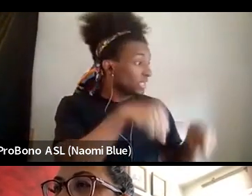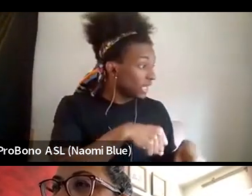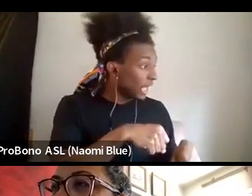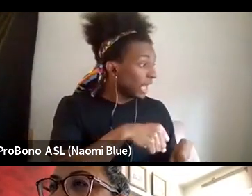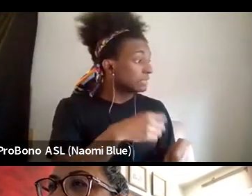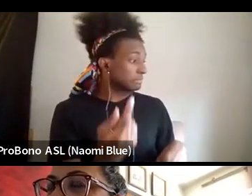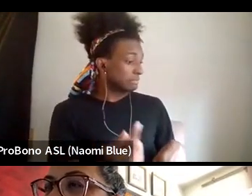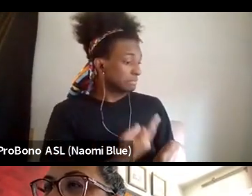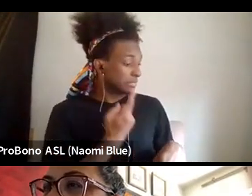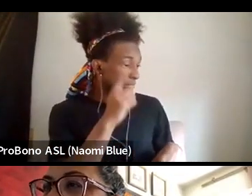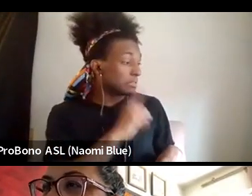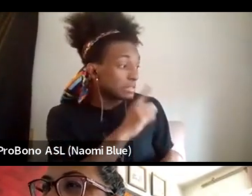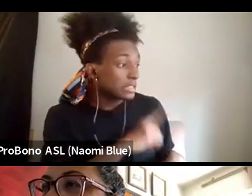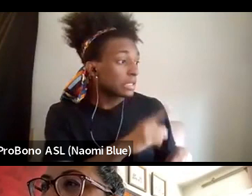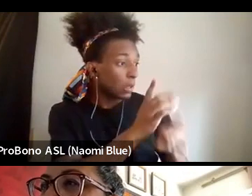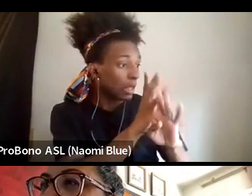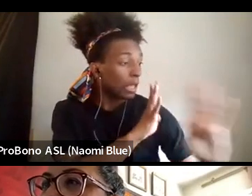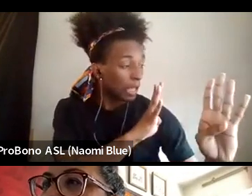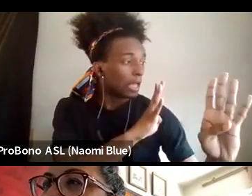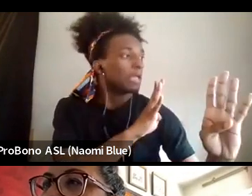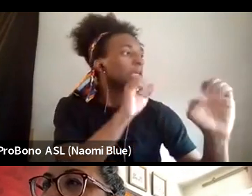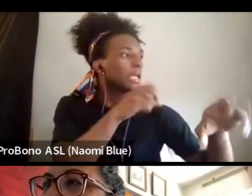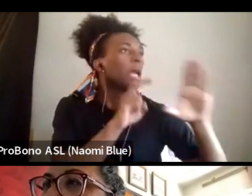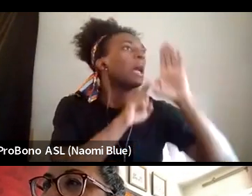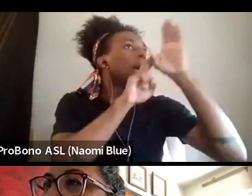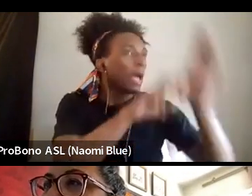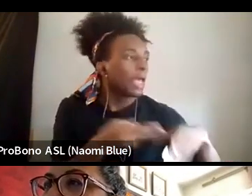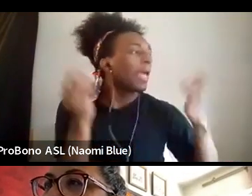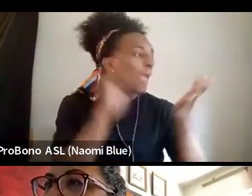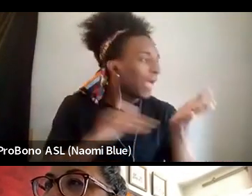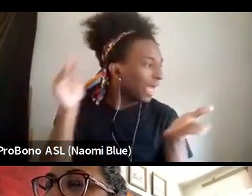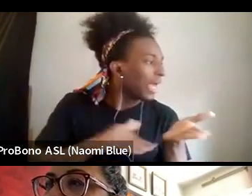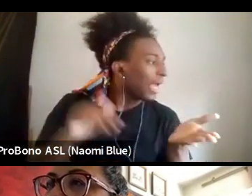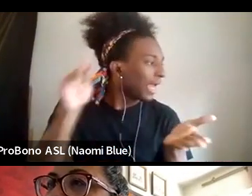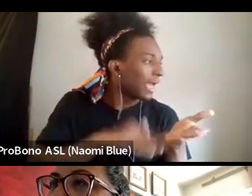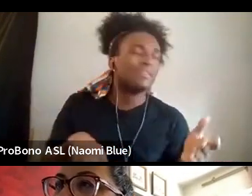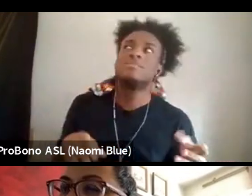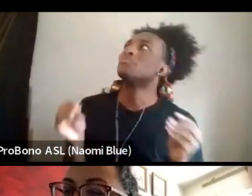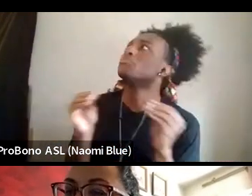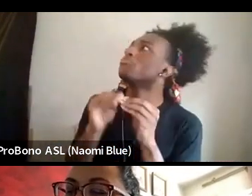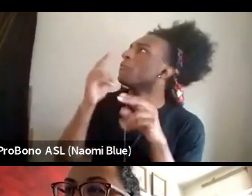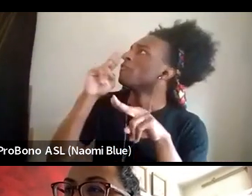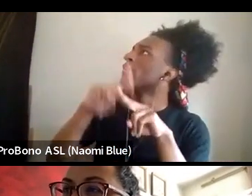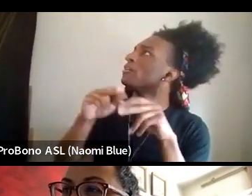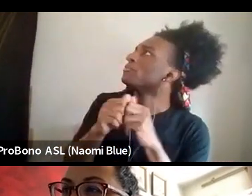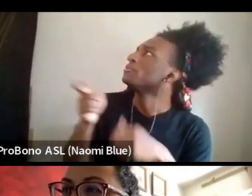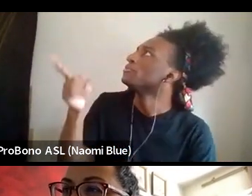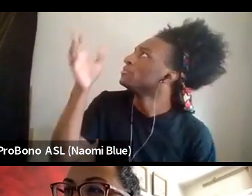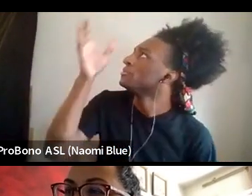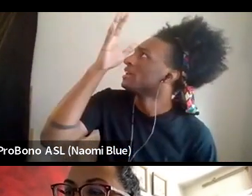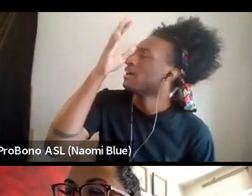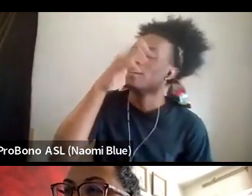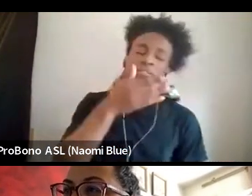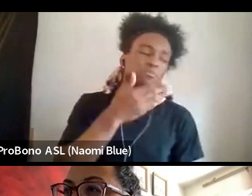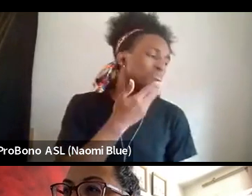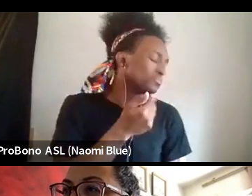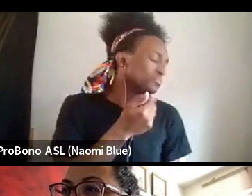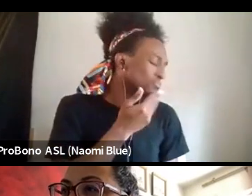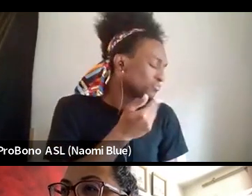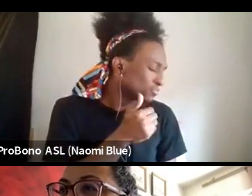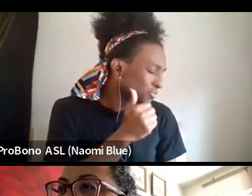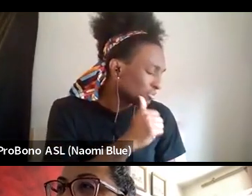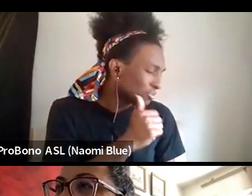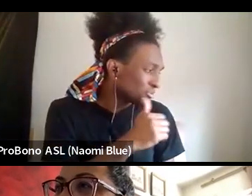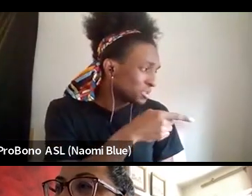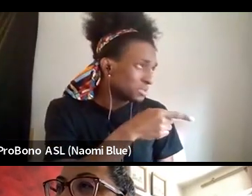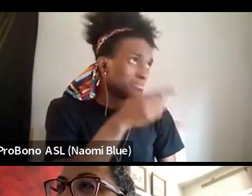get as many times as you want. But it's much funner with you, Dad. My sweet girl, one day you're going to have to go on